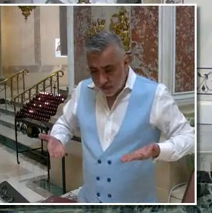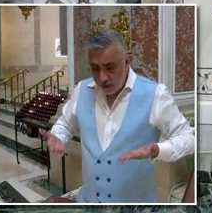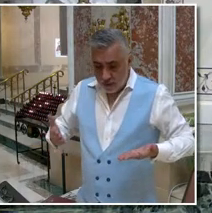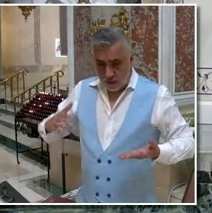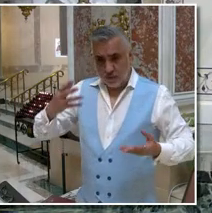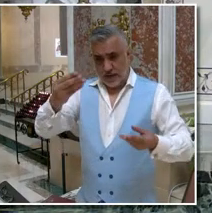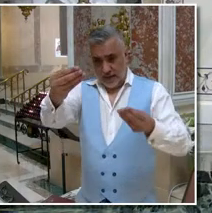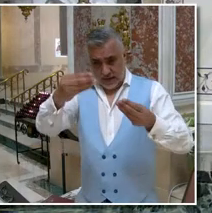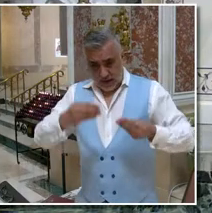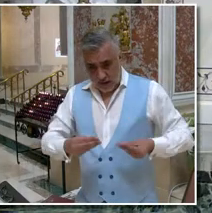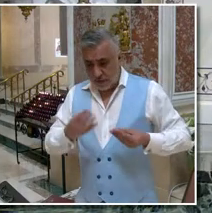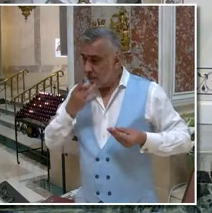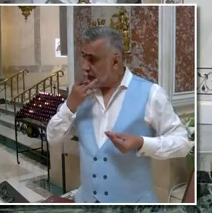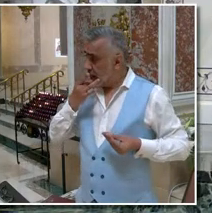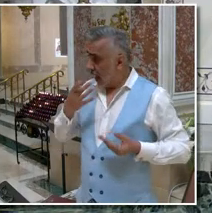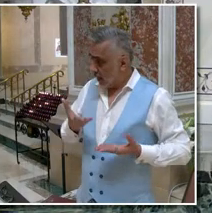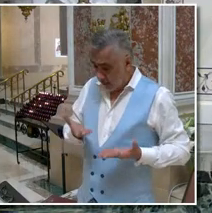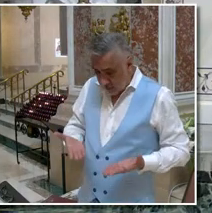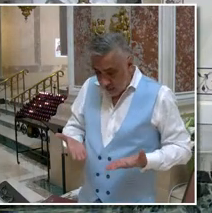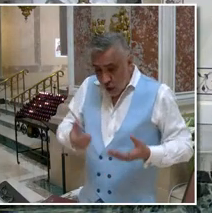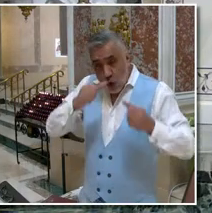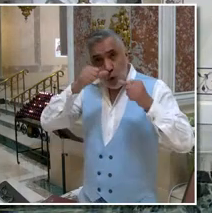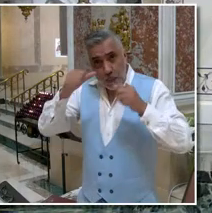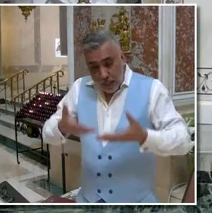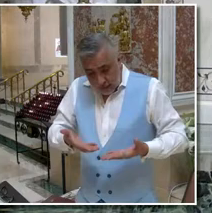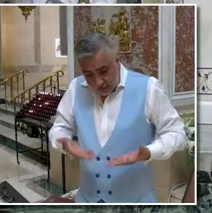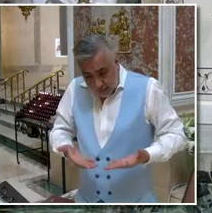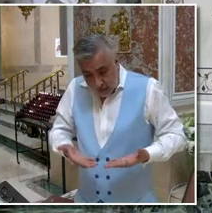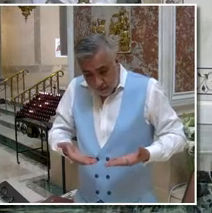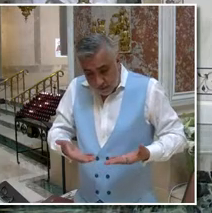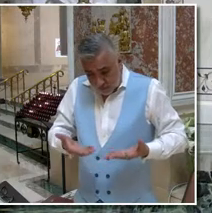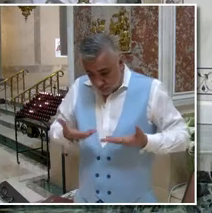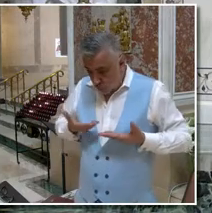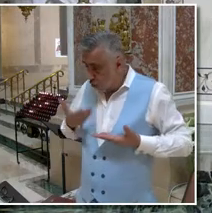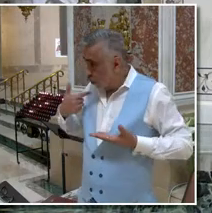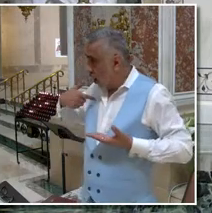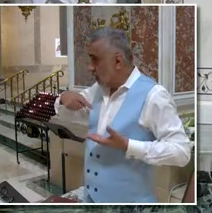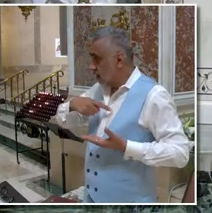life, bless them, and bestow them upon us.